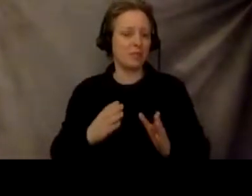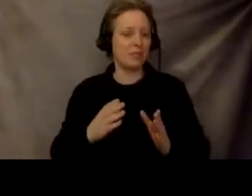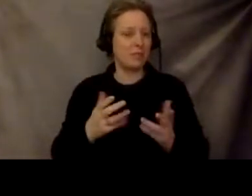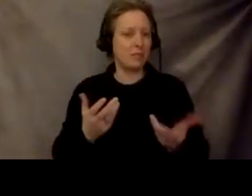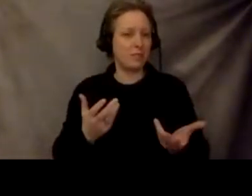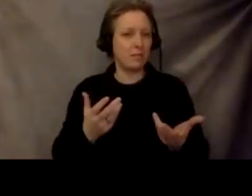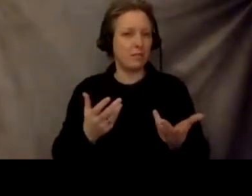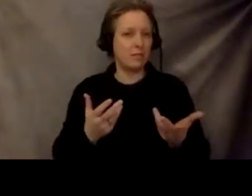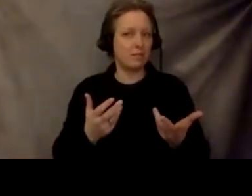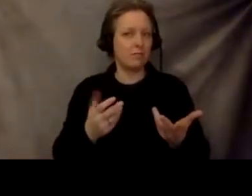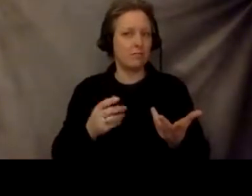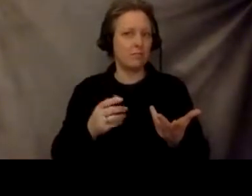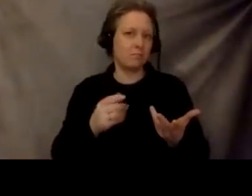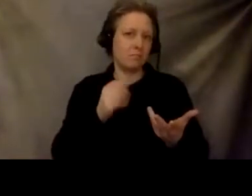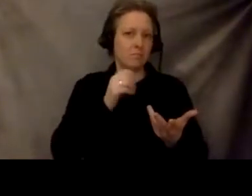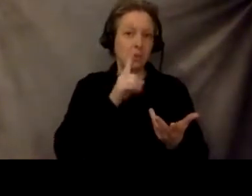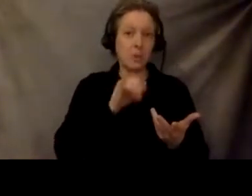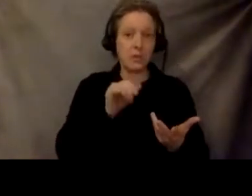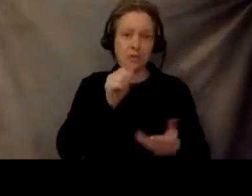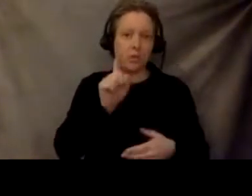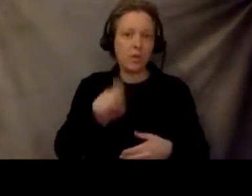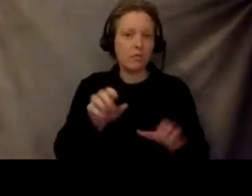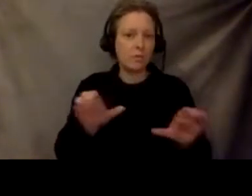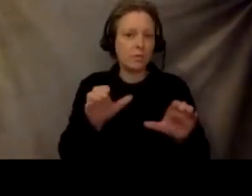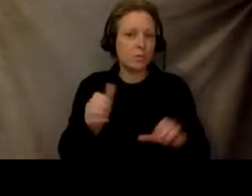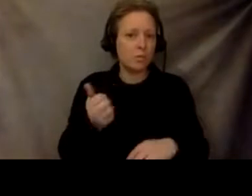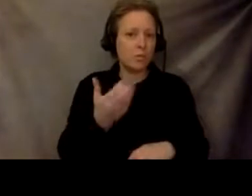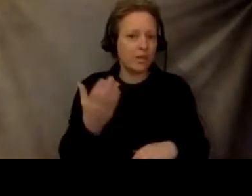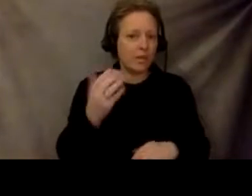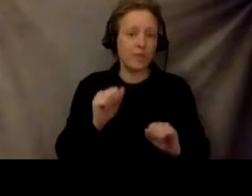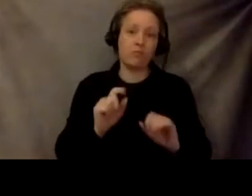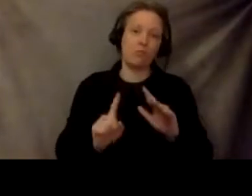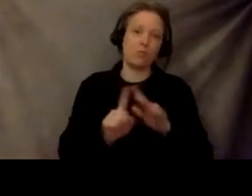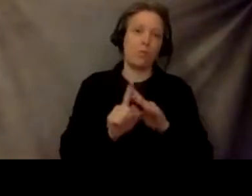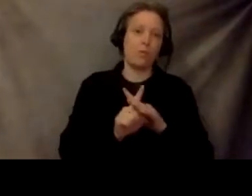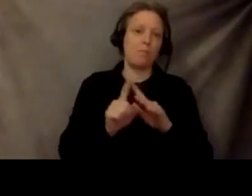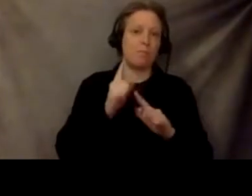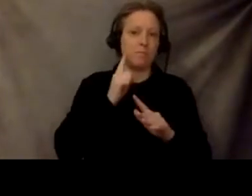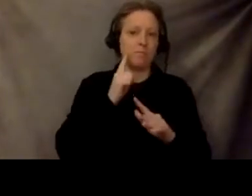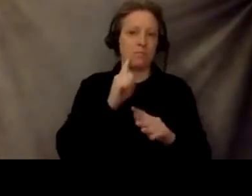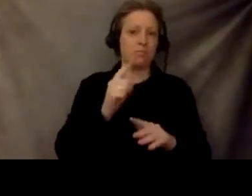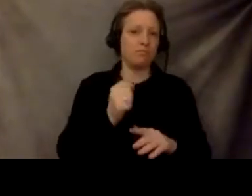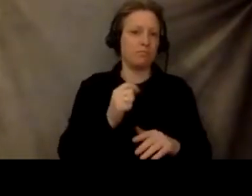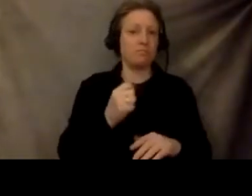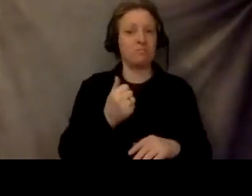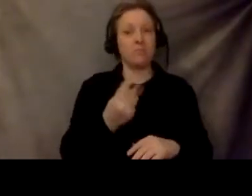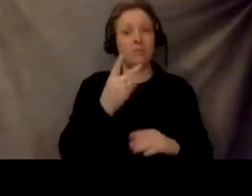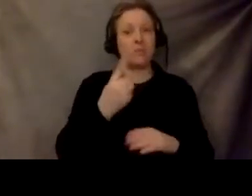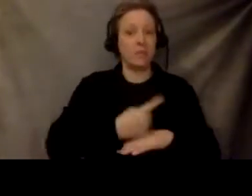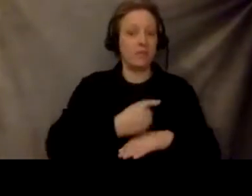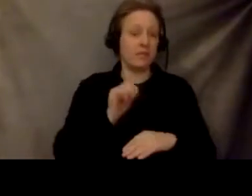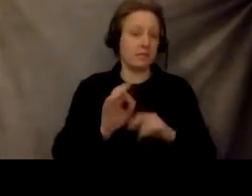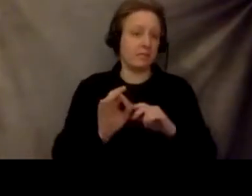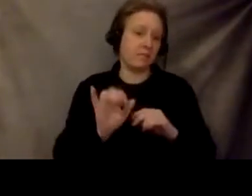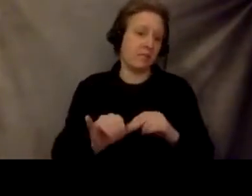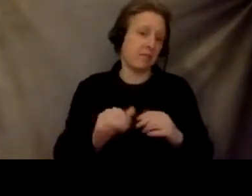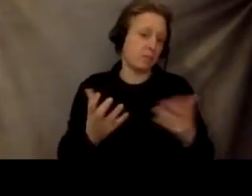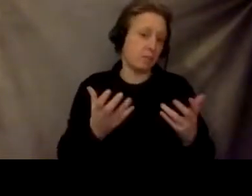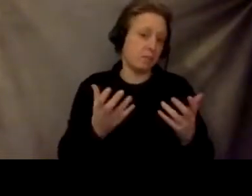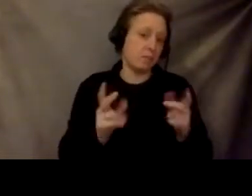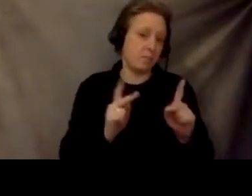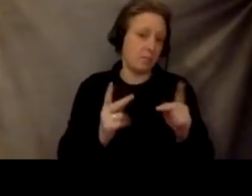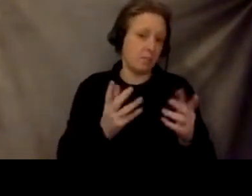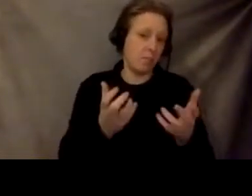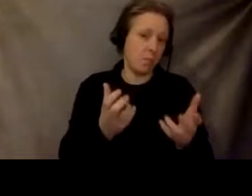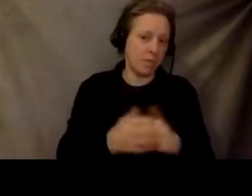once a year, I guess, and for a few days if that was the mode that people really wanted. But yeah, I don't know